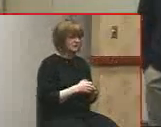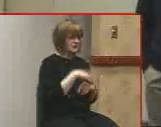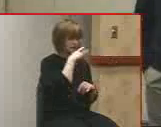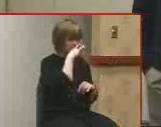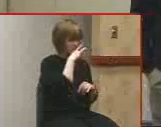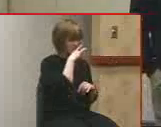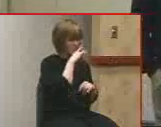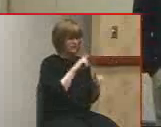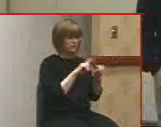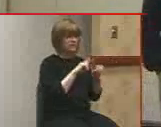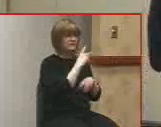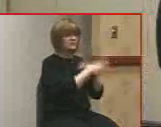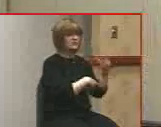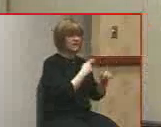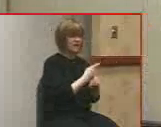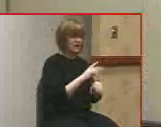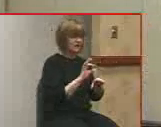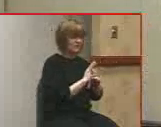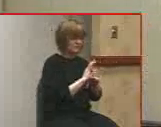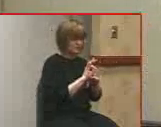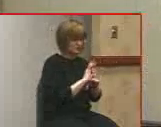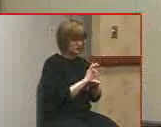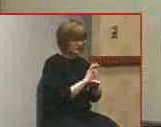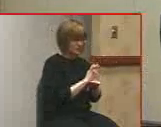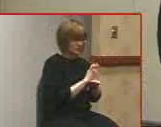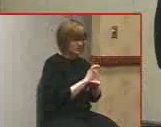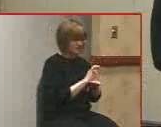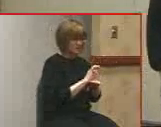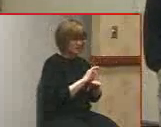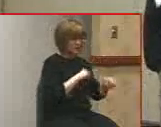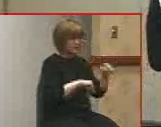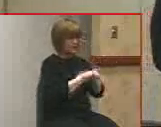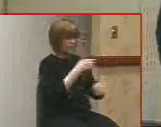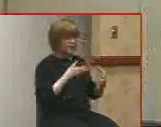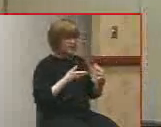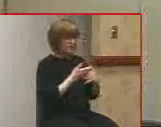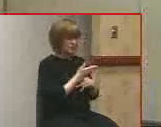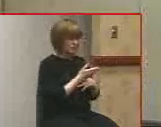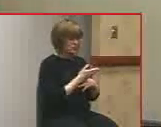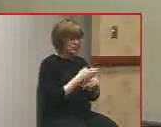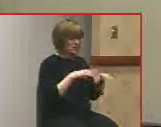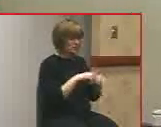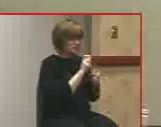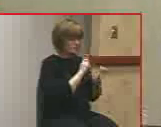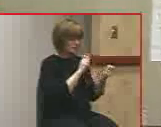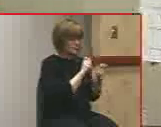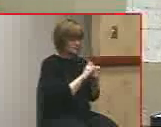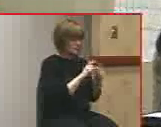function. So I'd like you to go back through and do the same thing you just did, but do it for Andre.